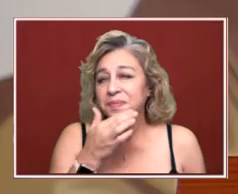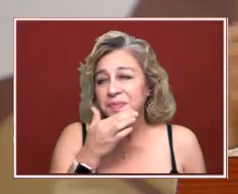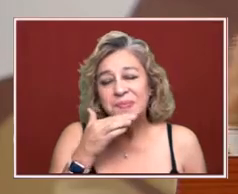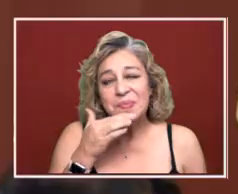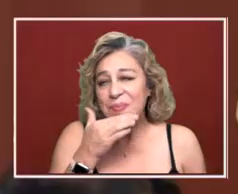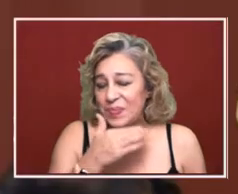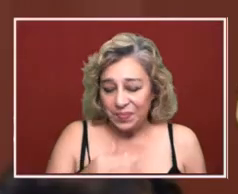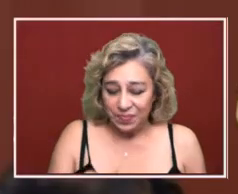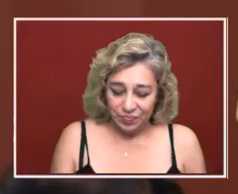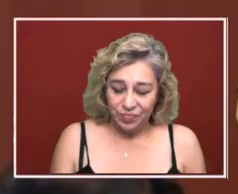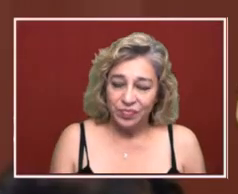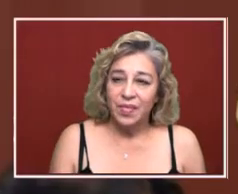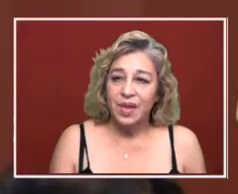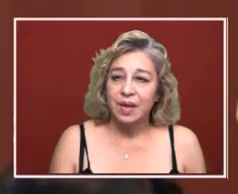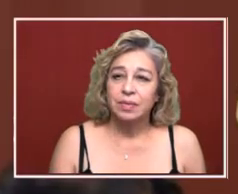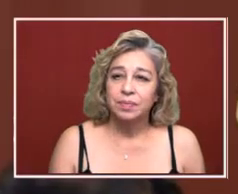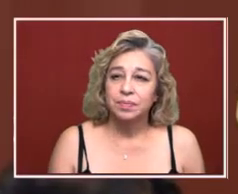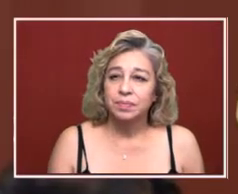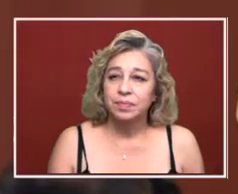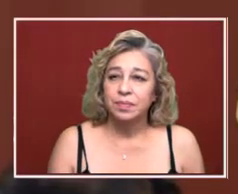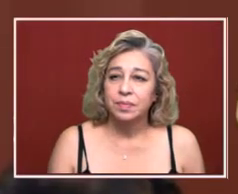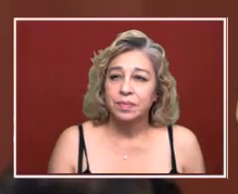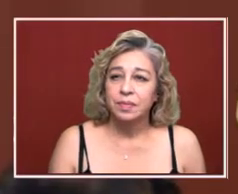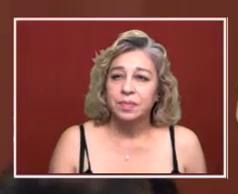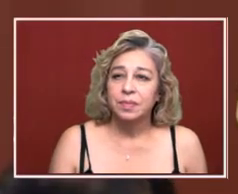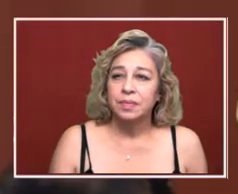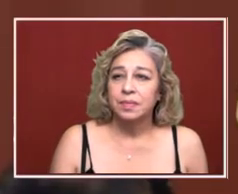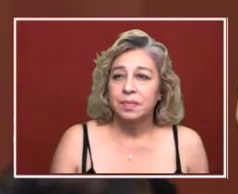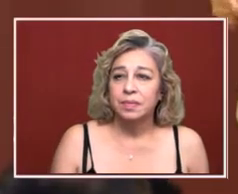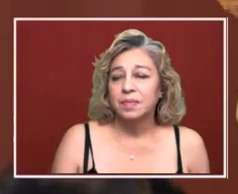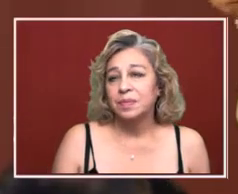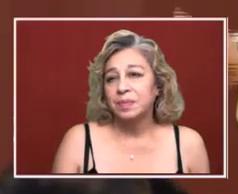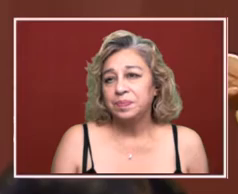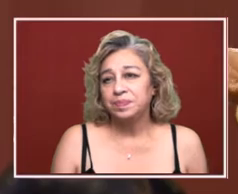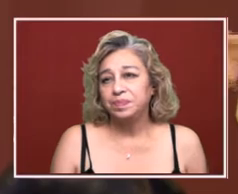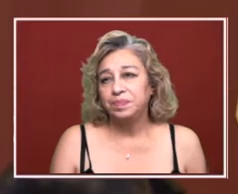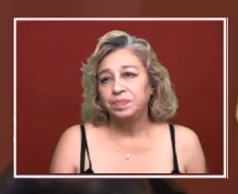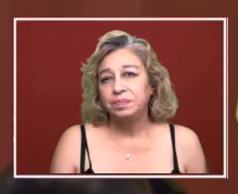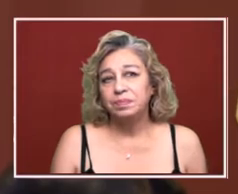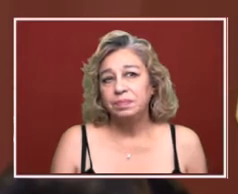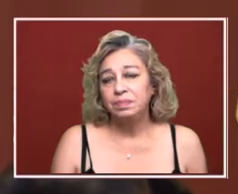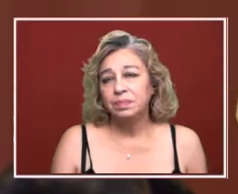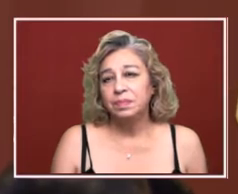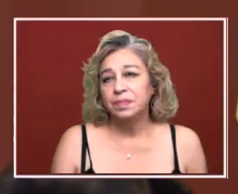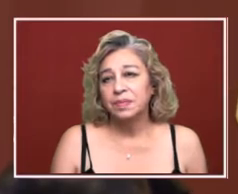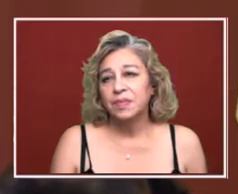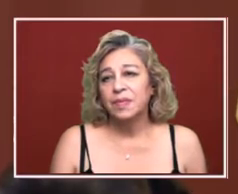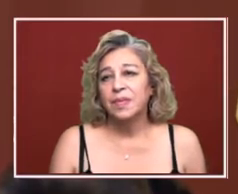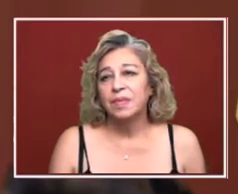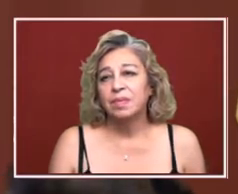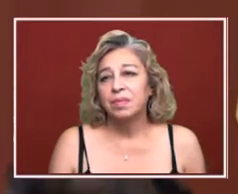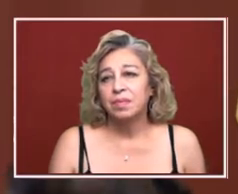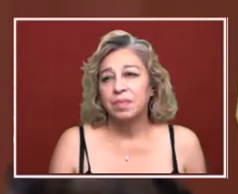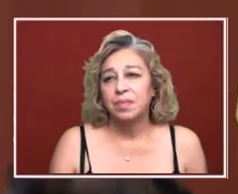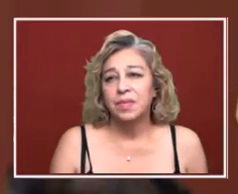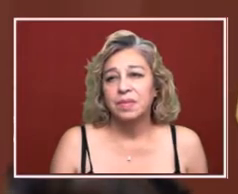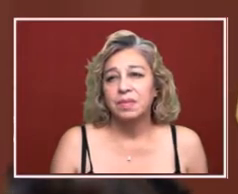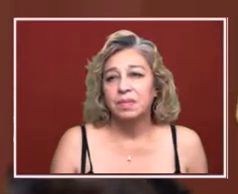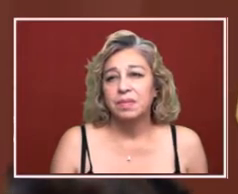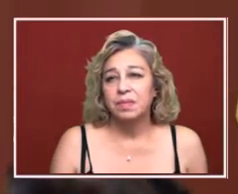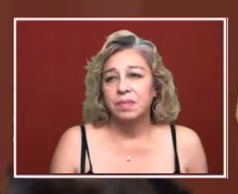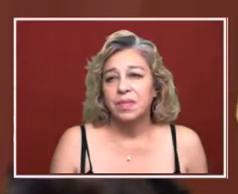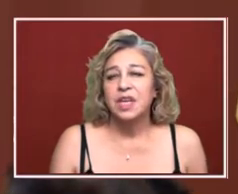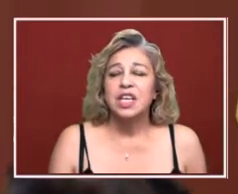Desarrollar más la labor de inteligencia para usar menos la fuerza. Más inteligencia,